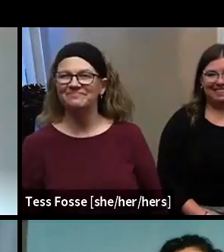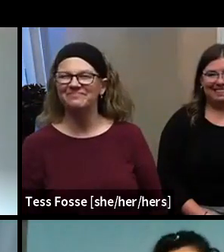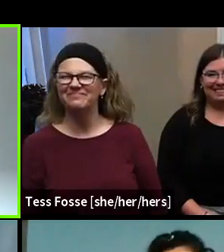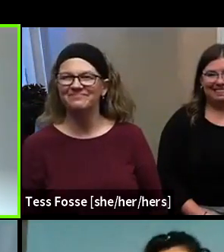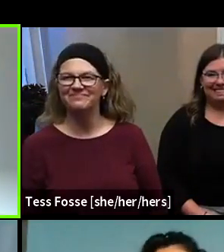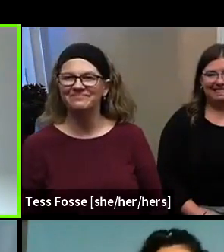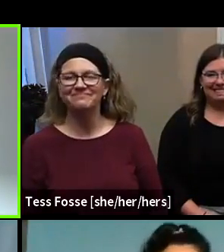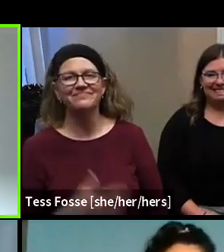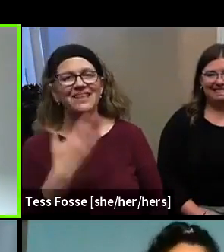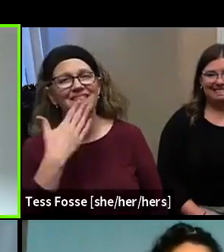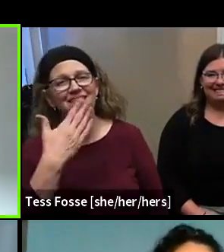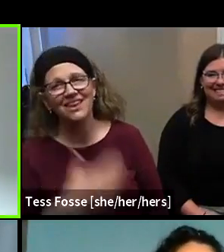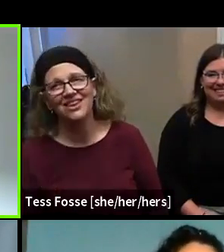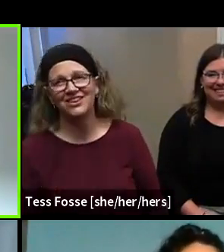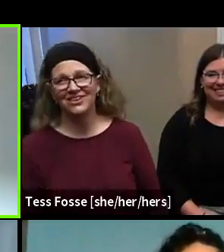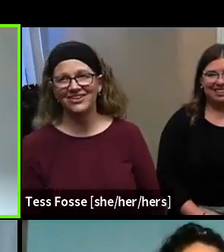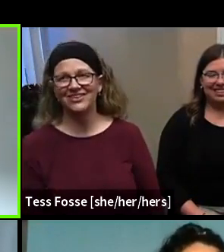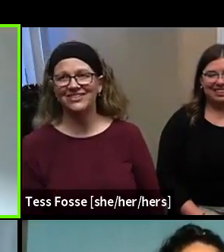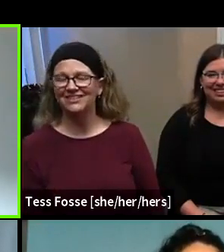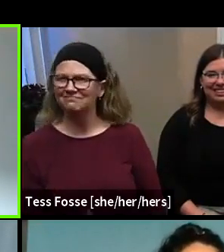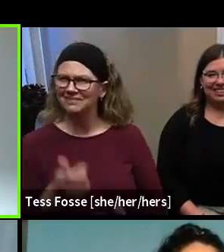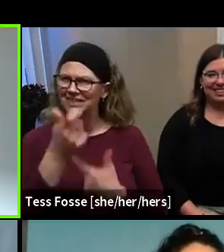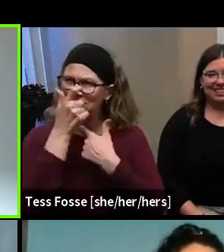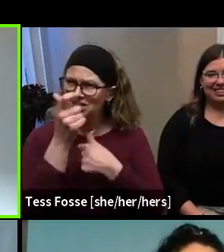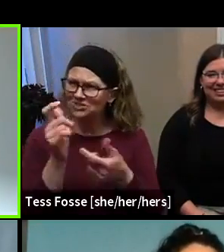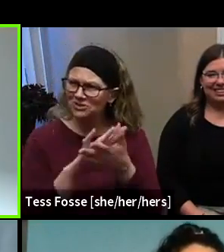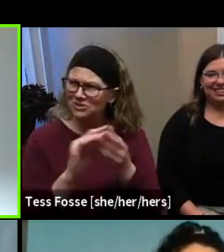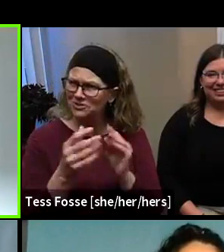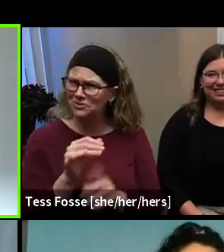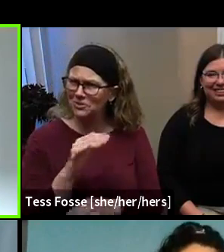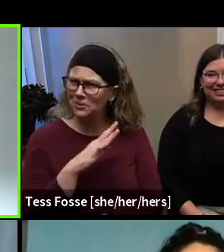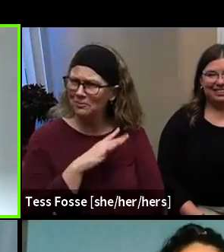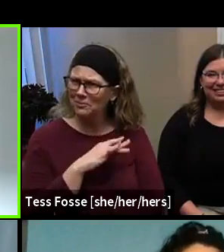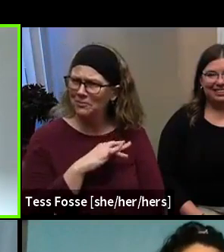Perfect. Thank you. That's a very interesting story, actually.